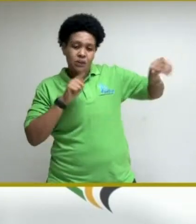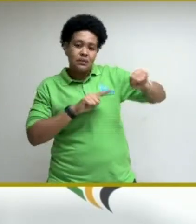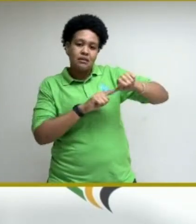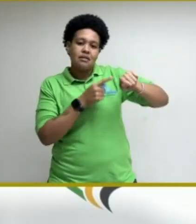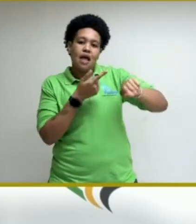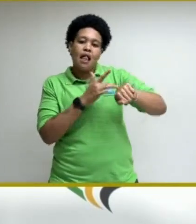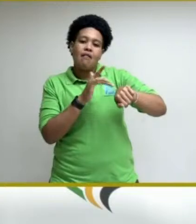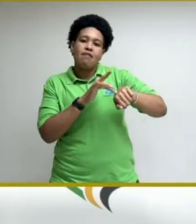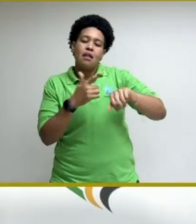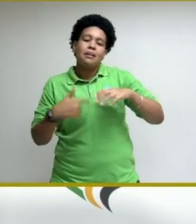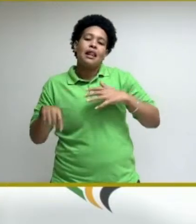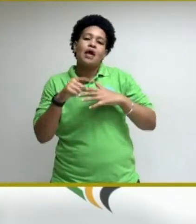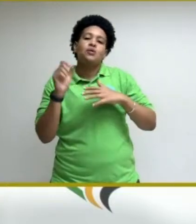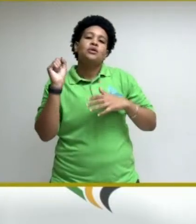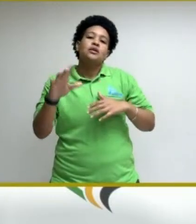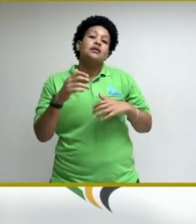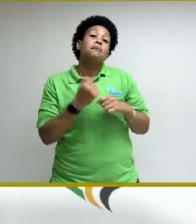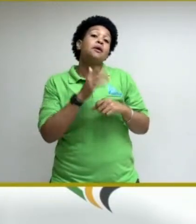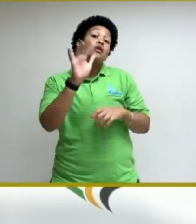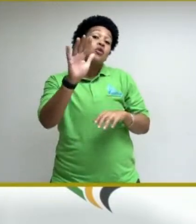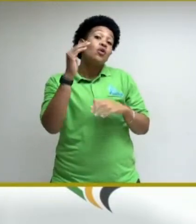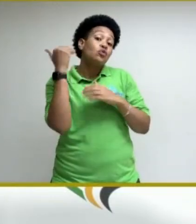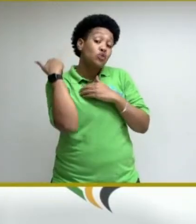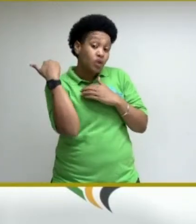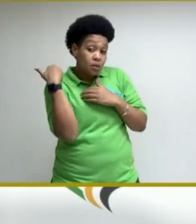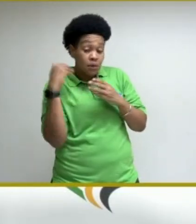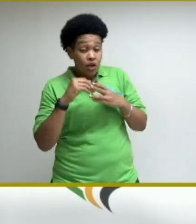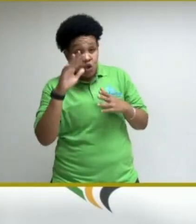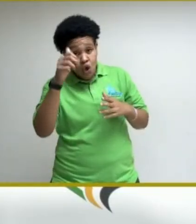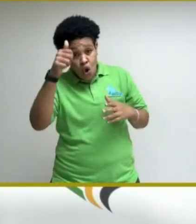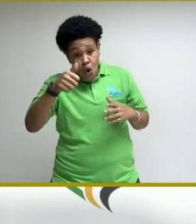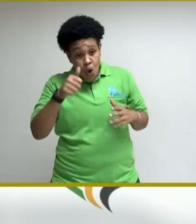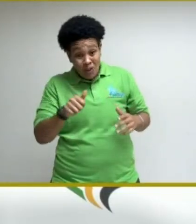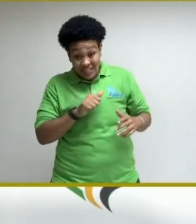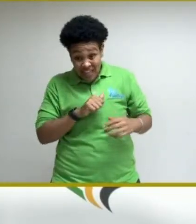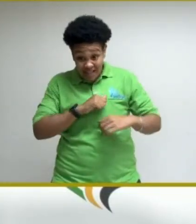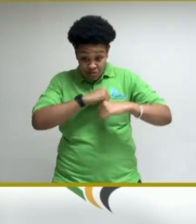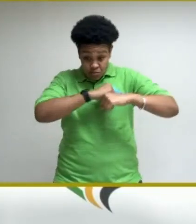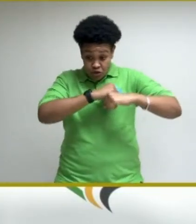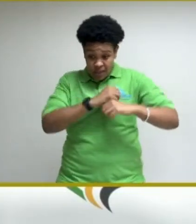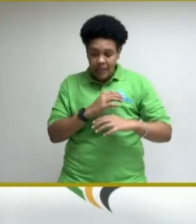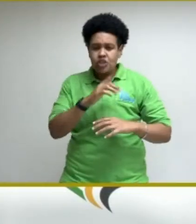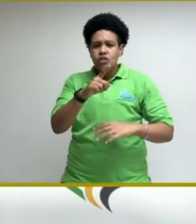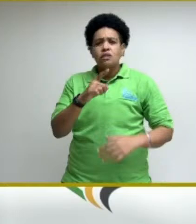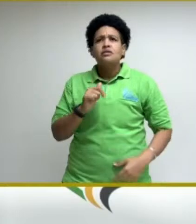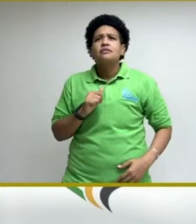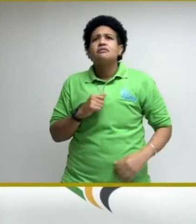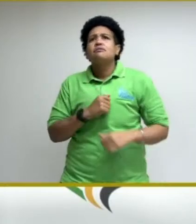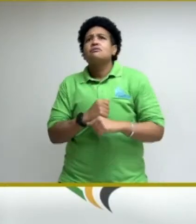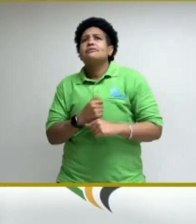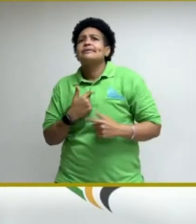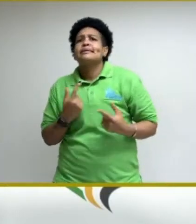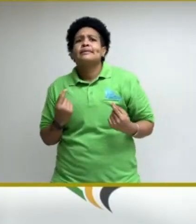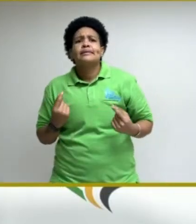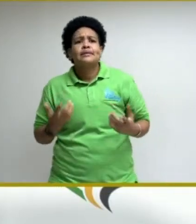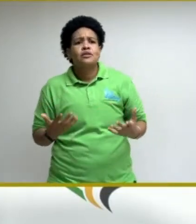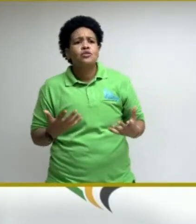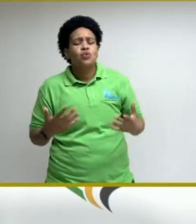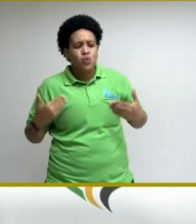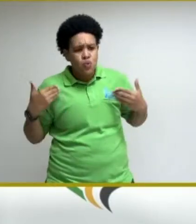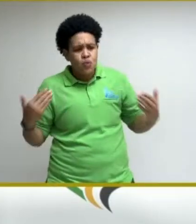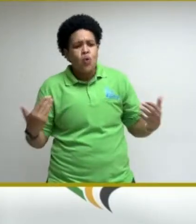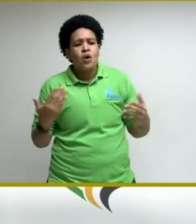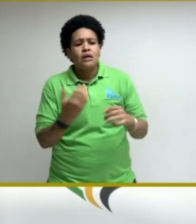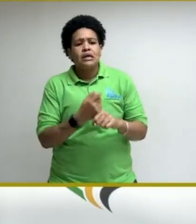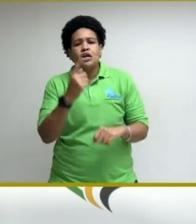week. Make it your duty in your own self-protection to take